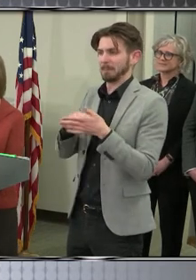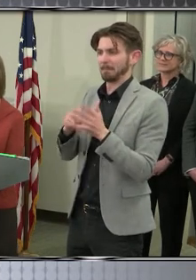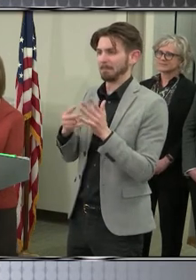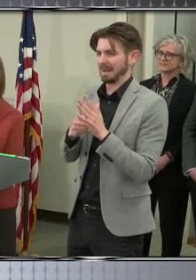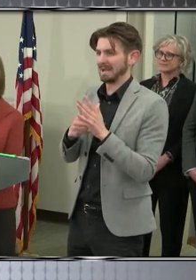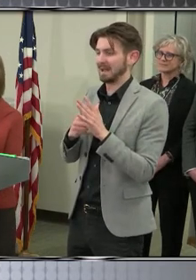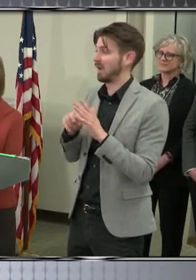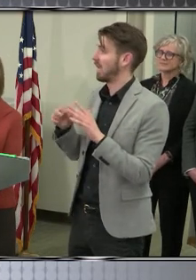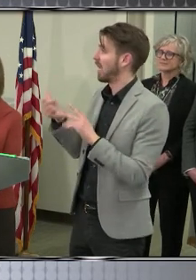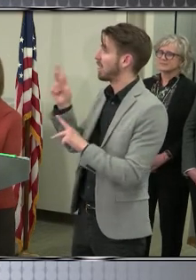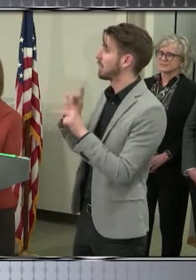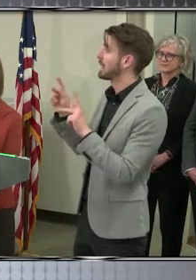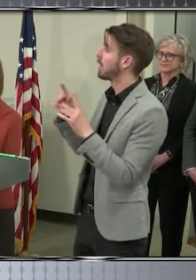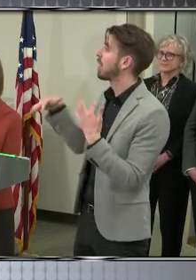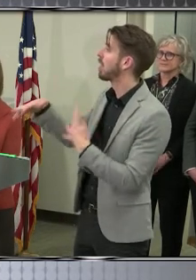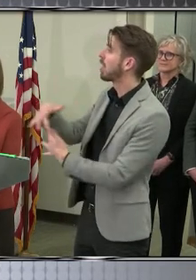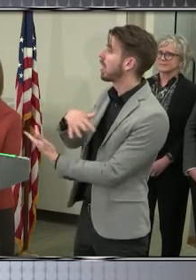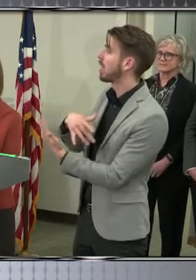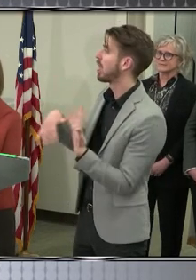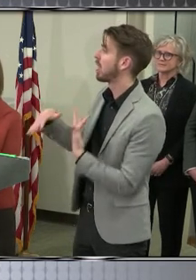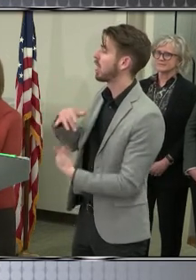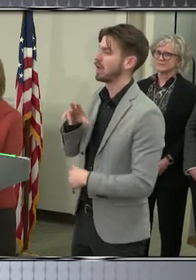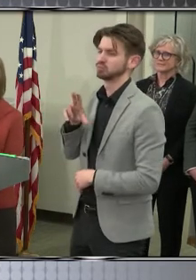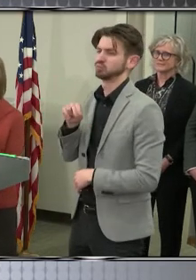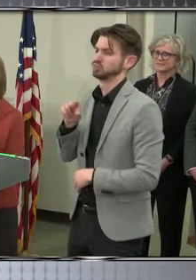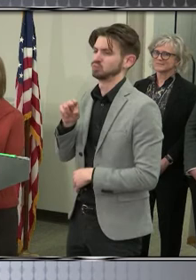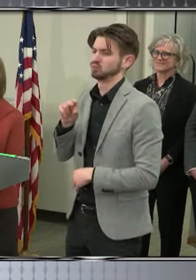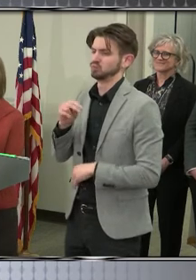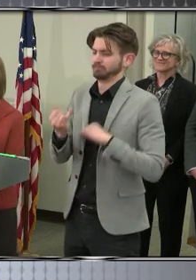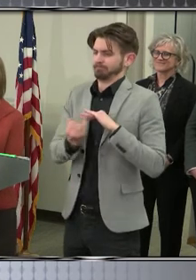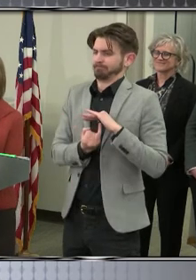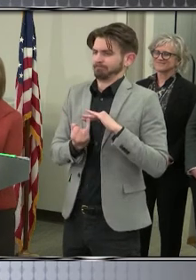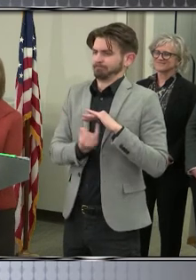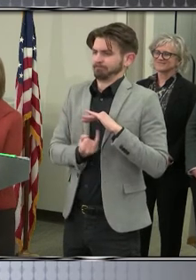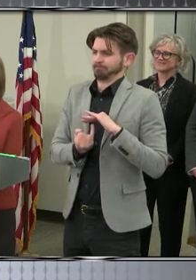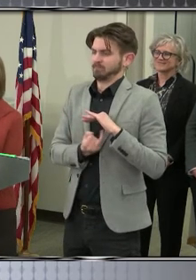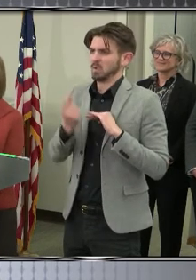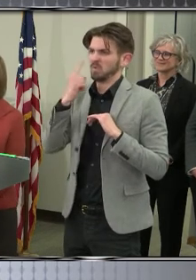from other people so that they can't share it with anyone else for at least,